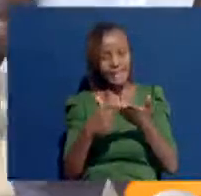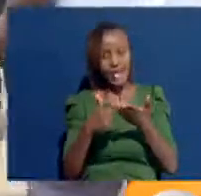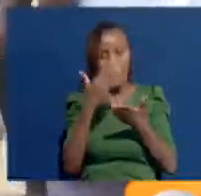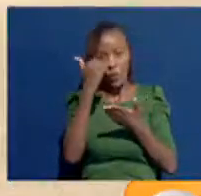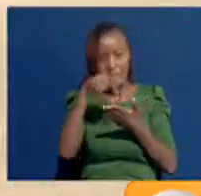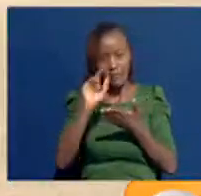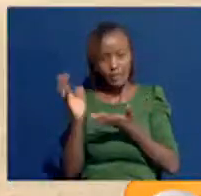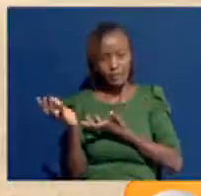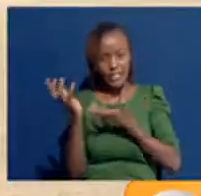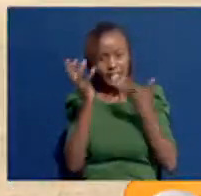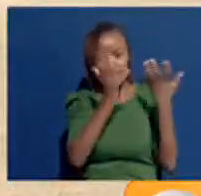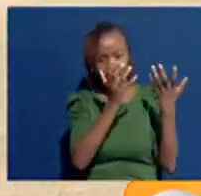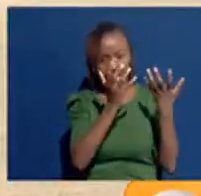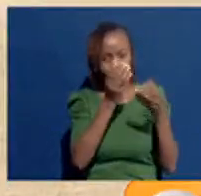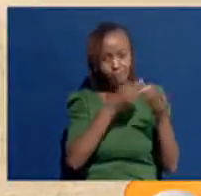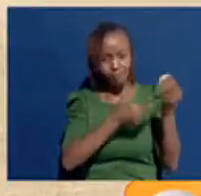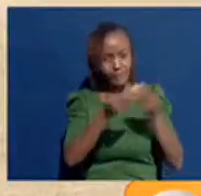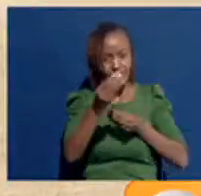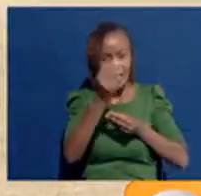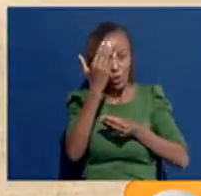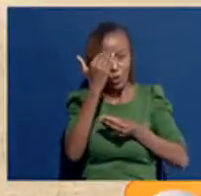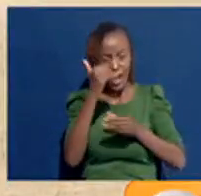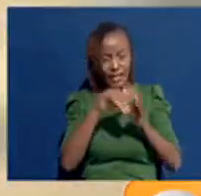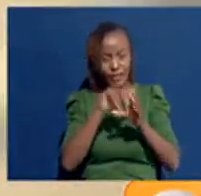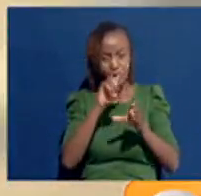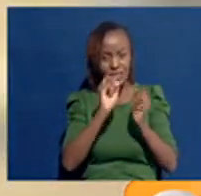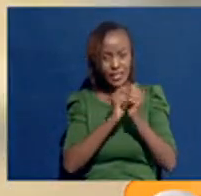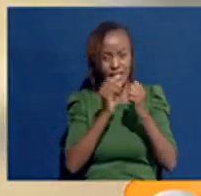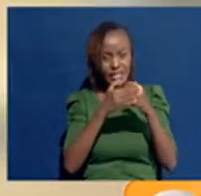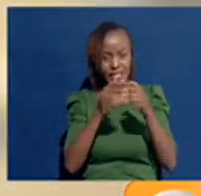crude oil overseas in 2019 and